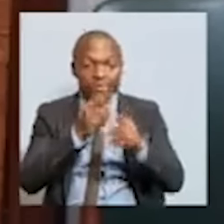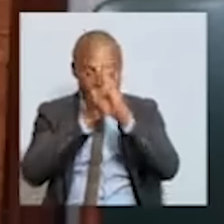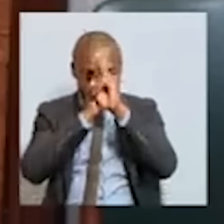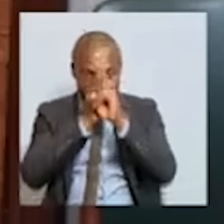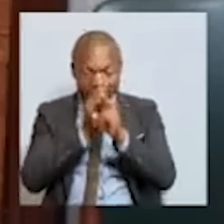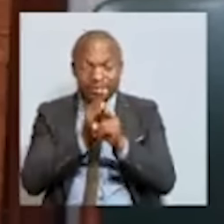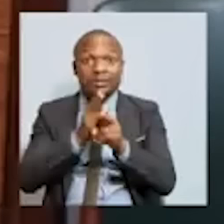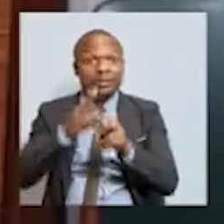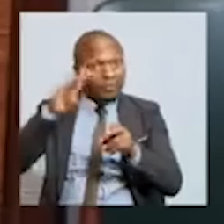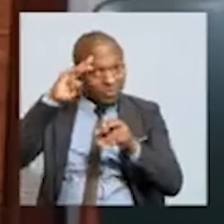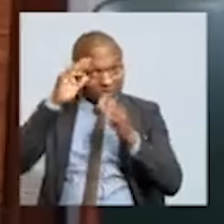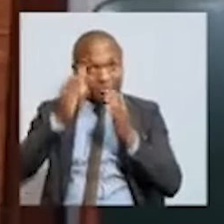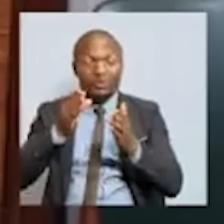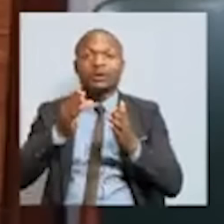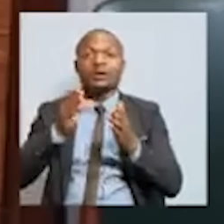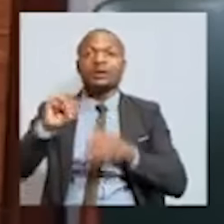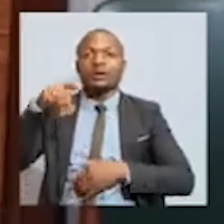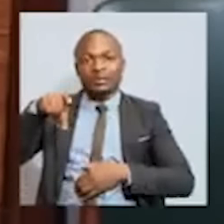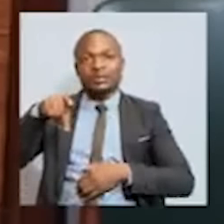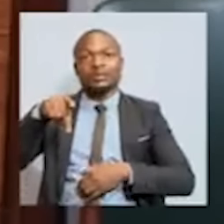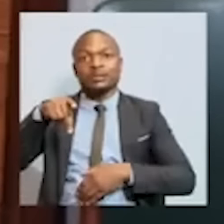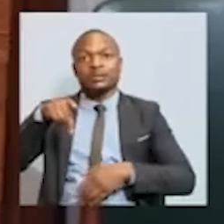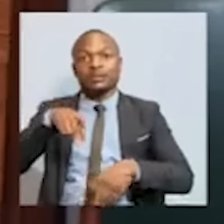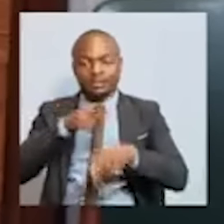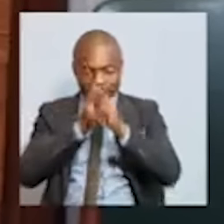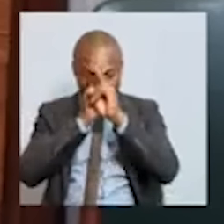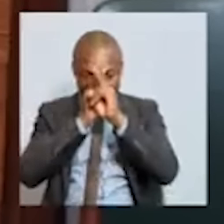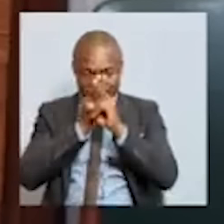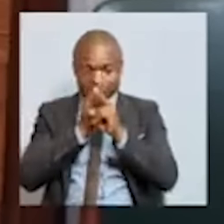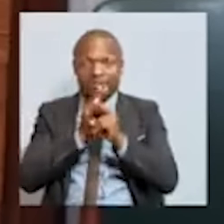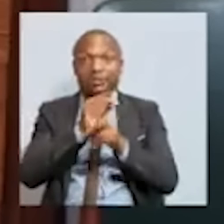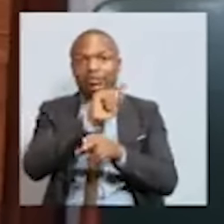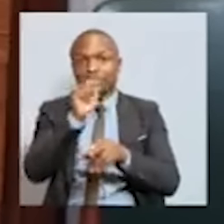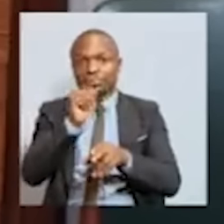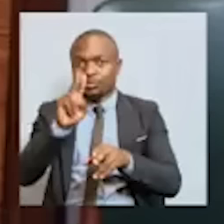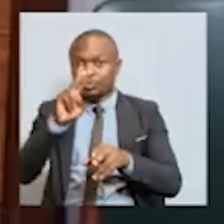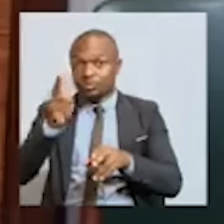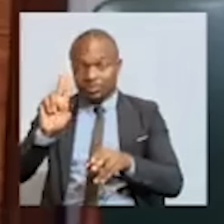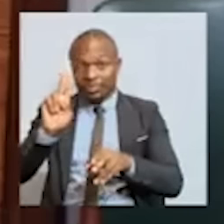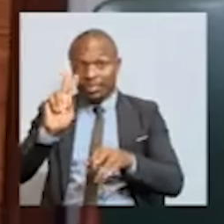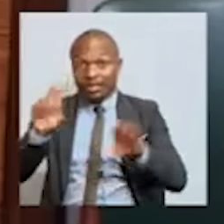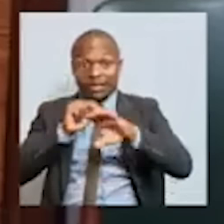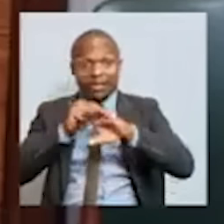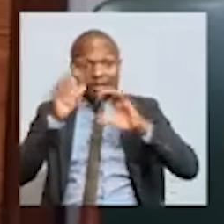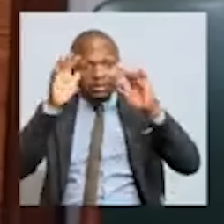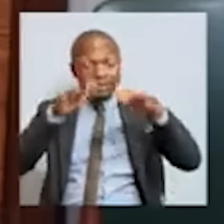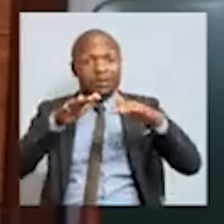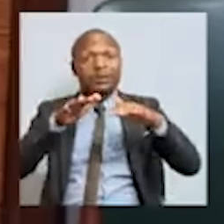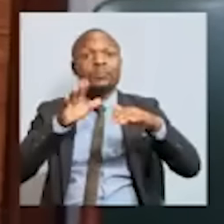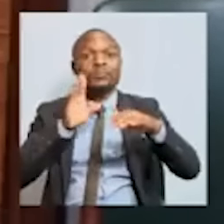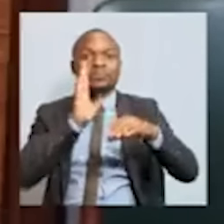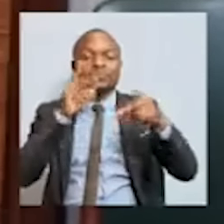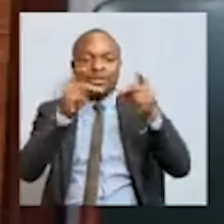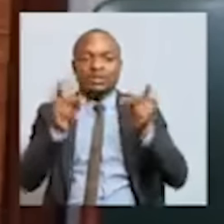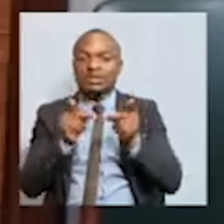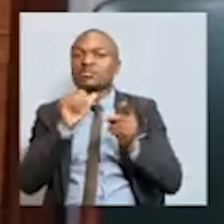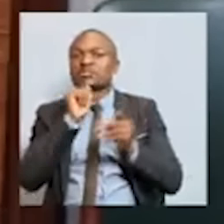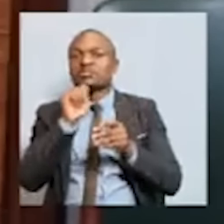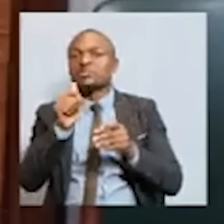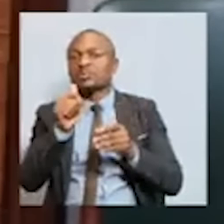E. Mposha, MP, and Mr. Munir Zulu, MP, at the National Assembly bar and not in the car